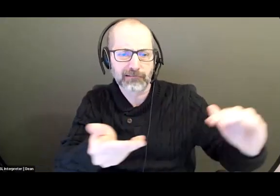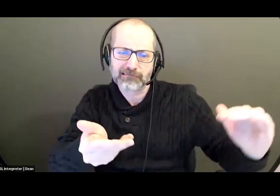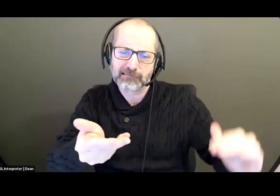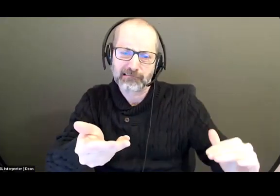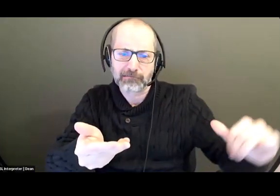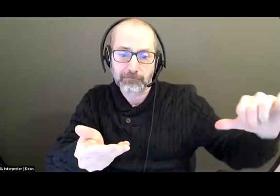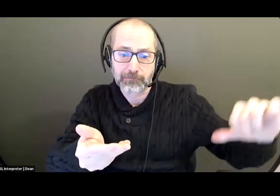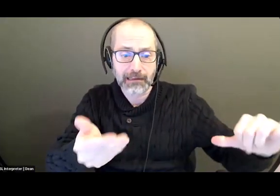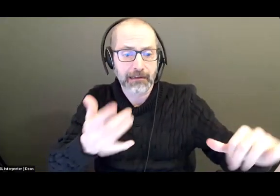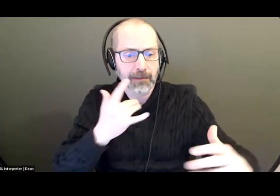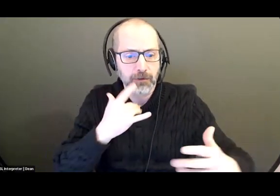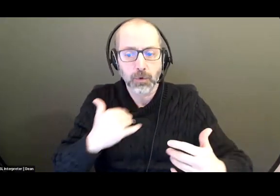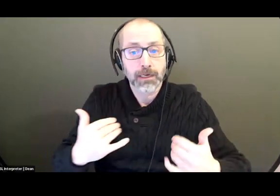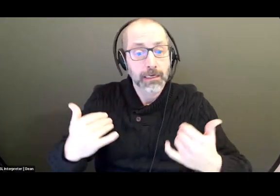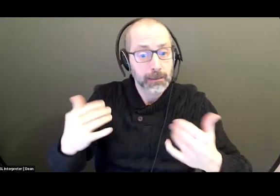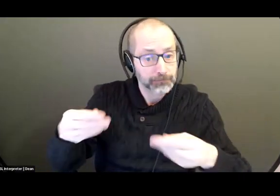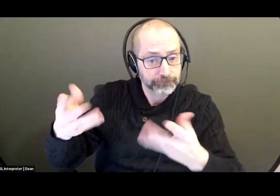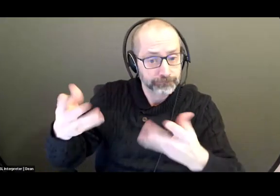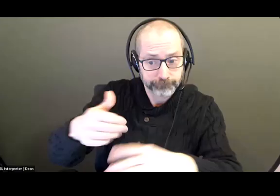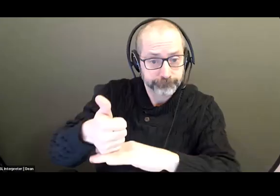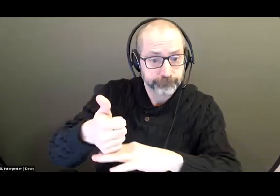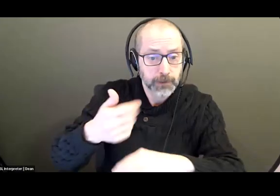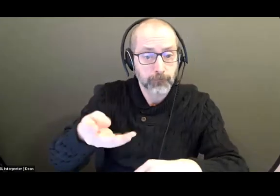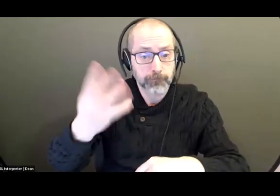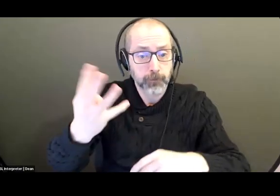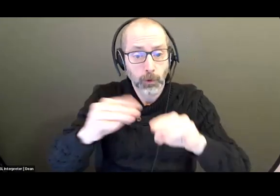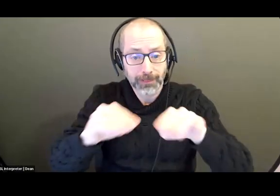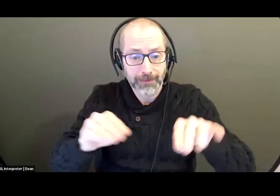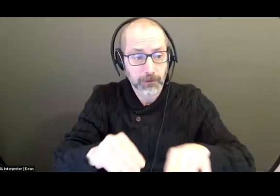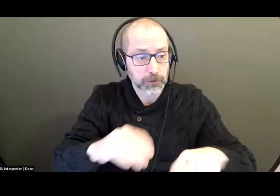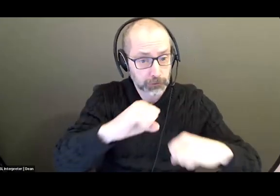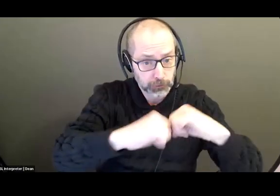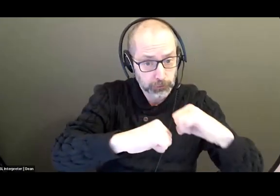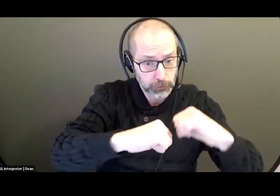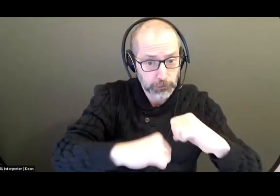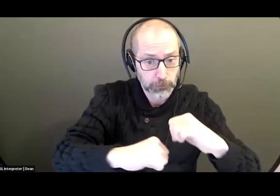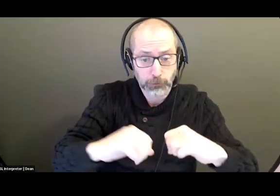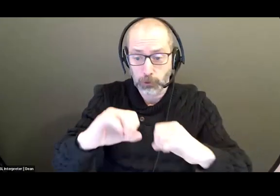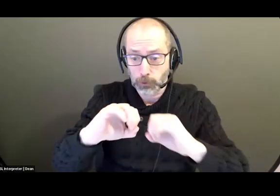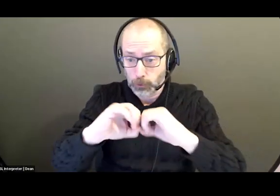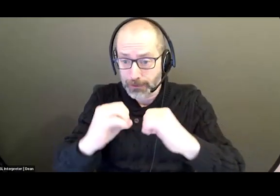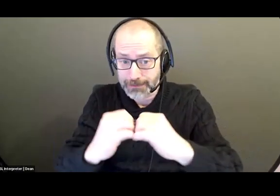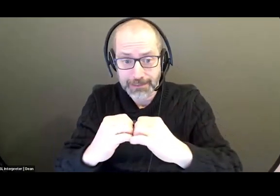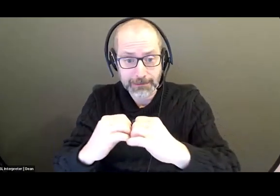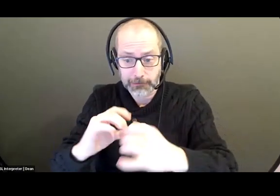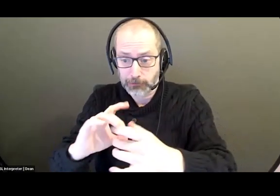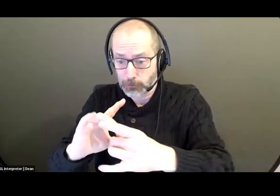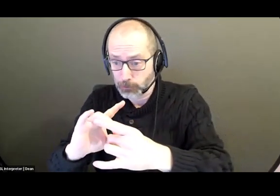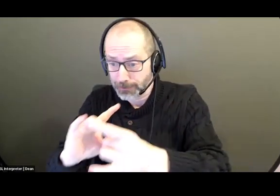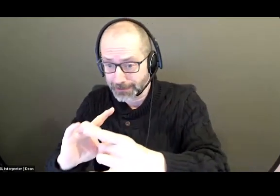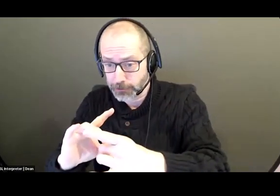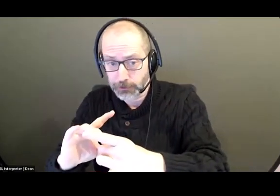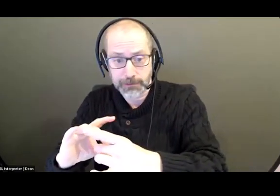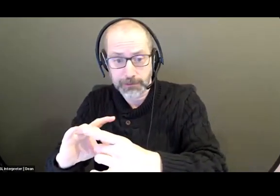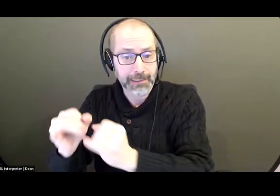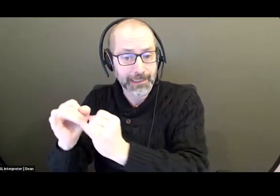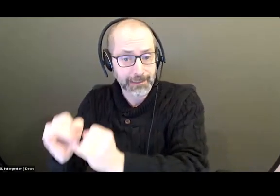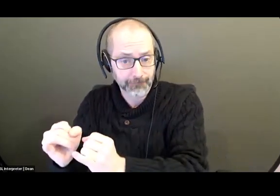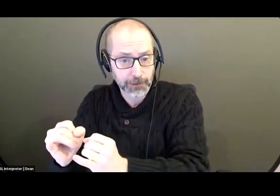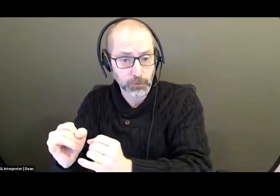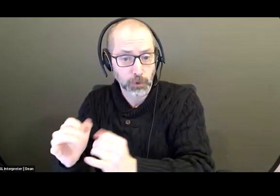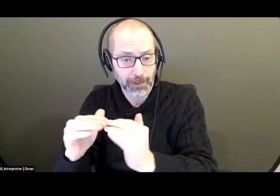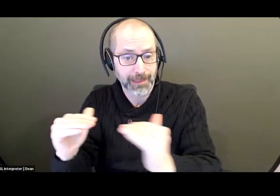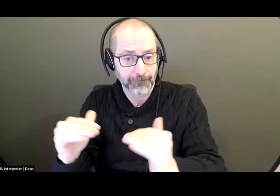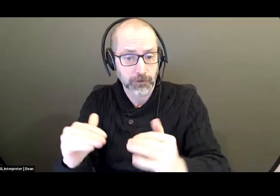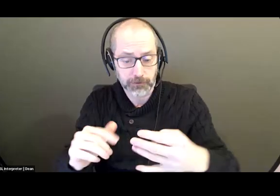how changing those systems require working at 4 levels at once, at a structural level, organizational,